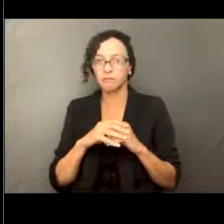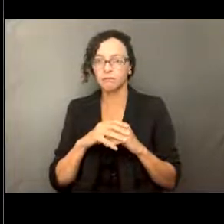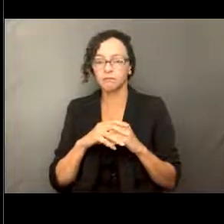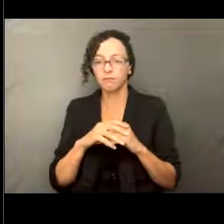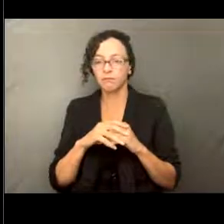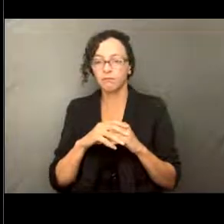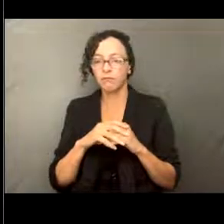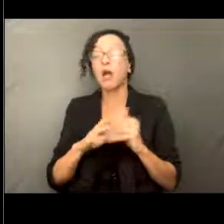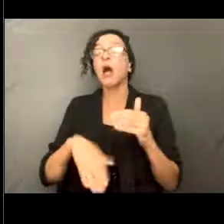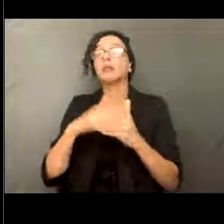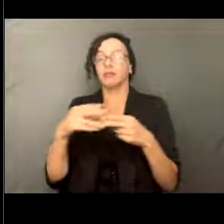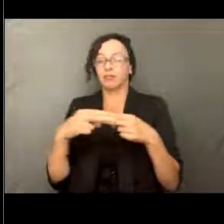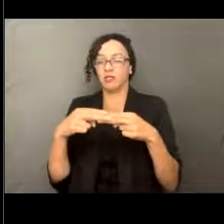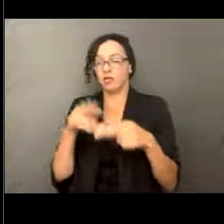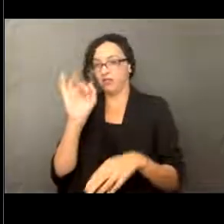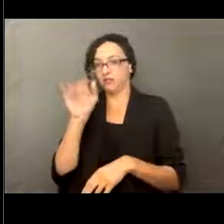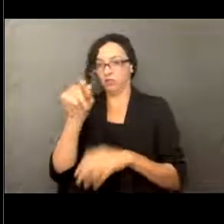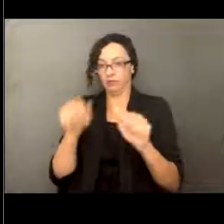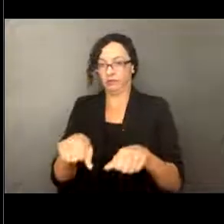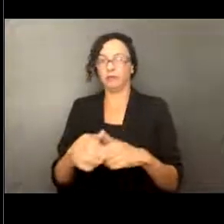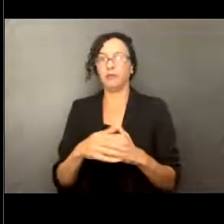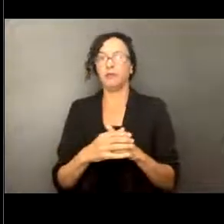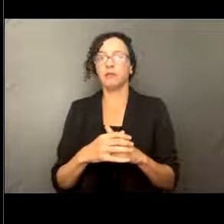Next slide, if you can.